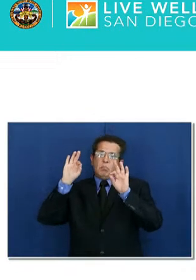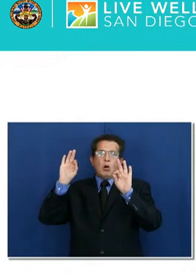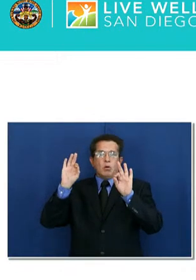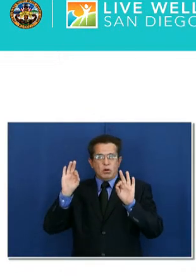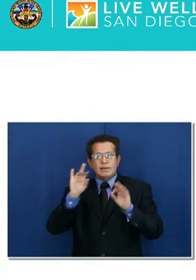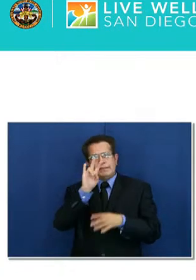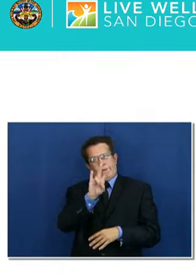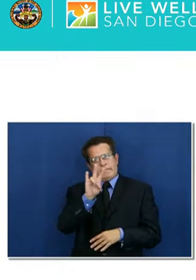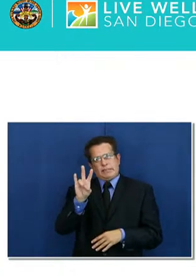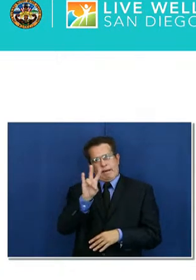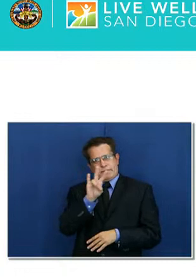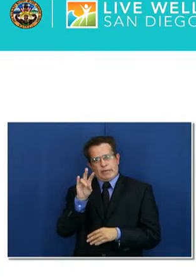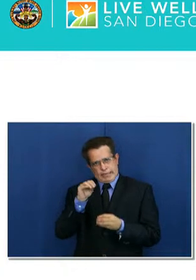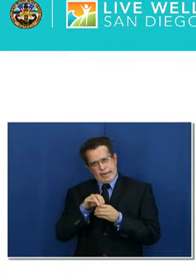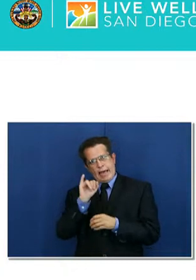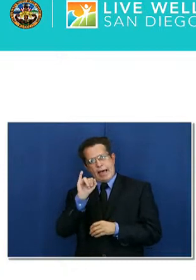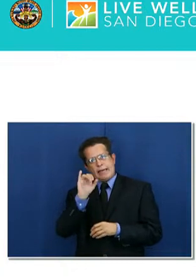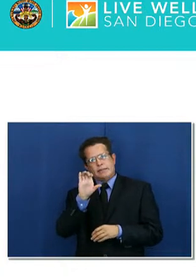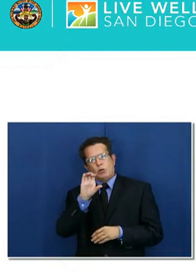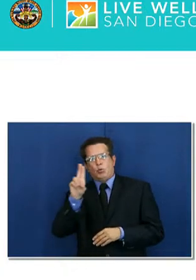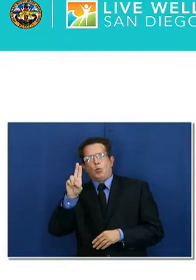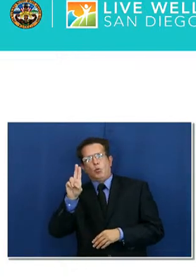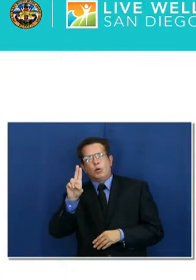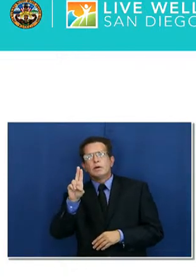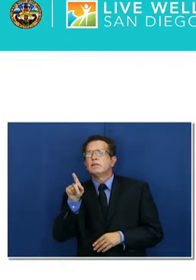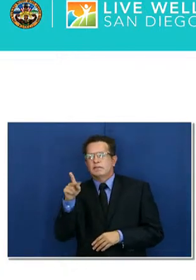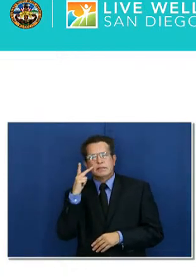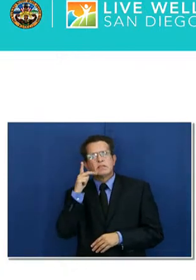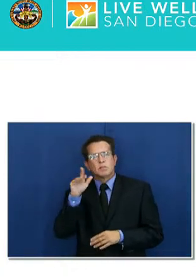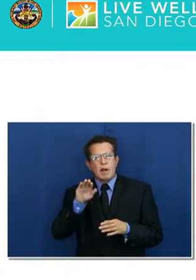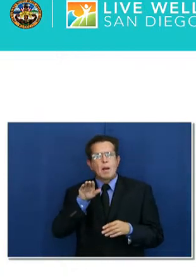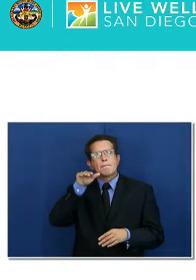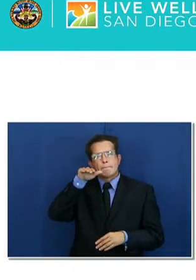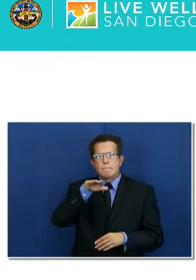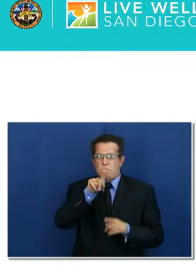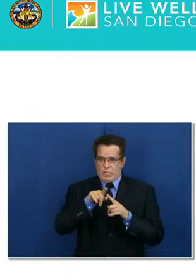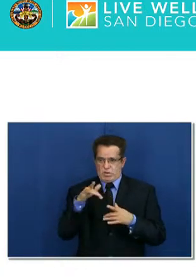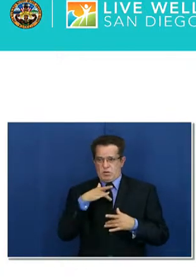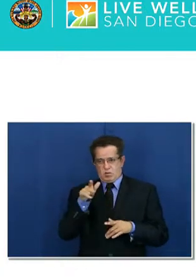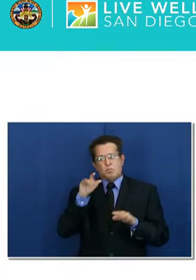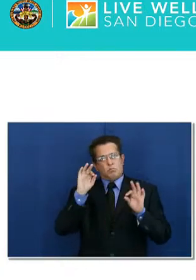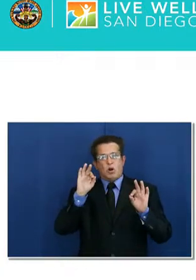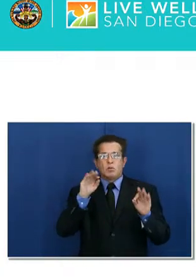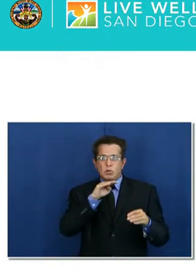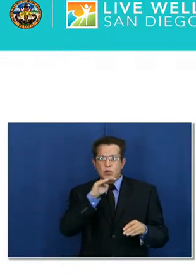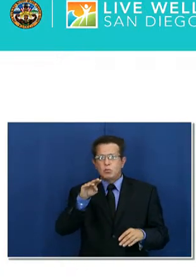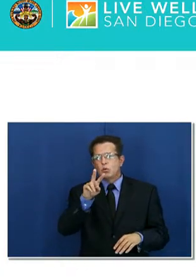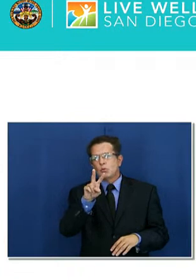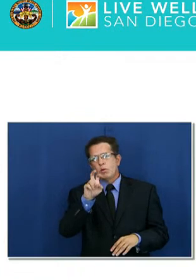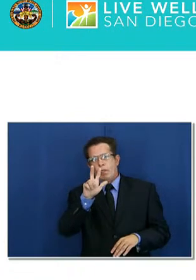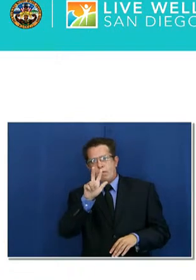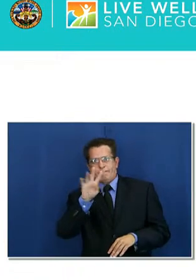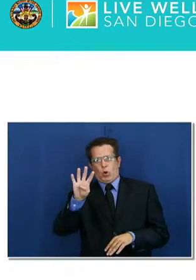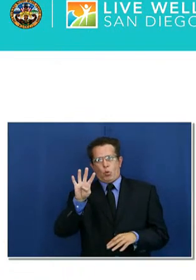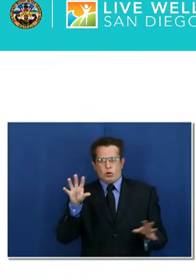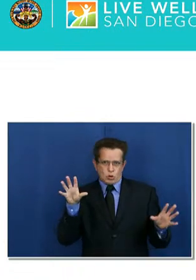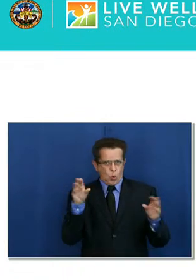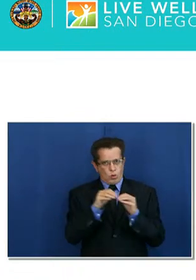77 ICU-related COVID. You see the day-to-day fluctuations, but the general trends there are encouraging. 234